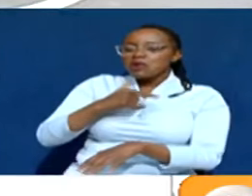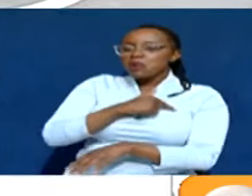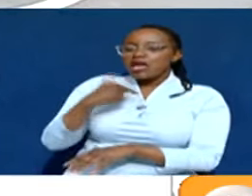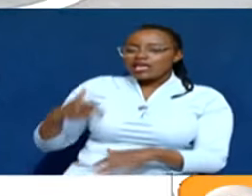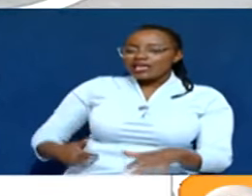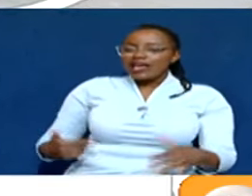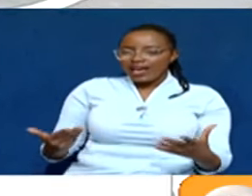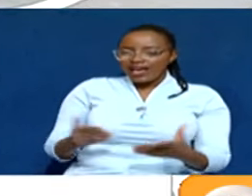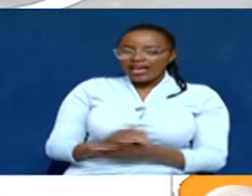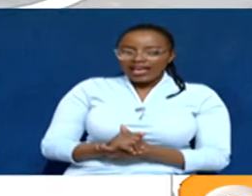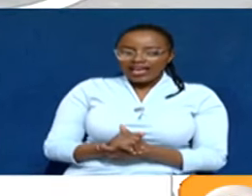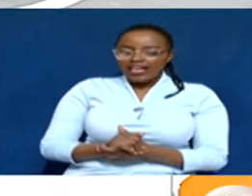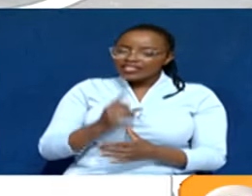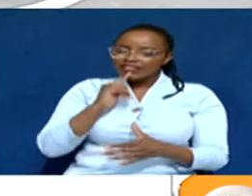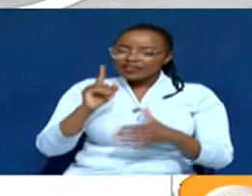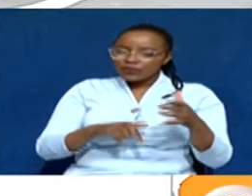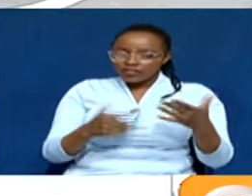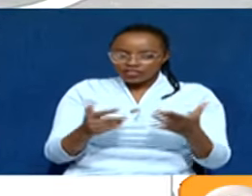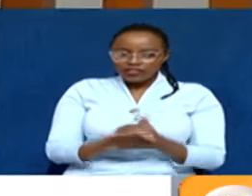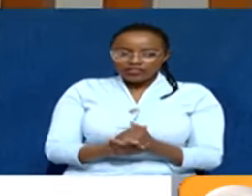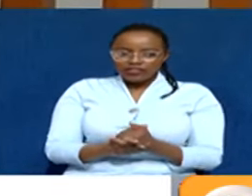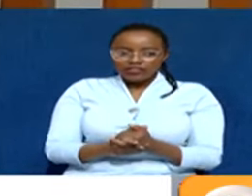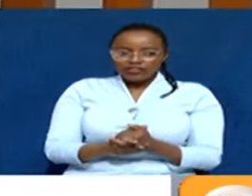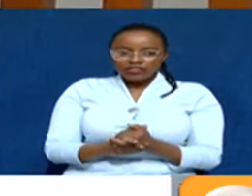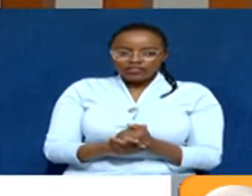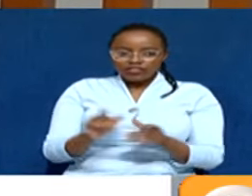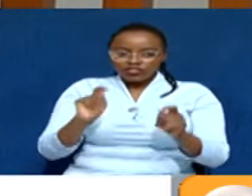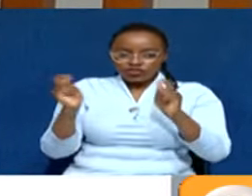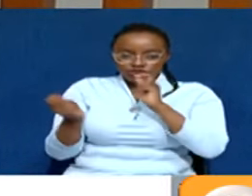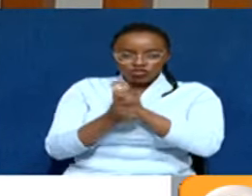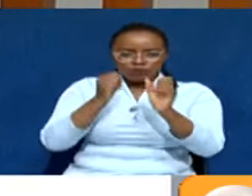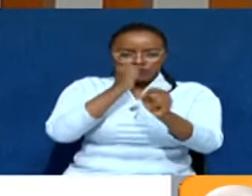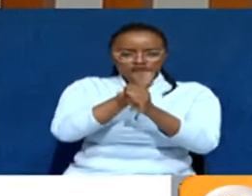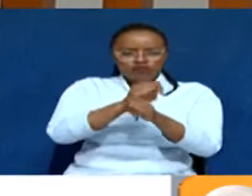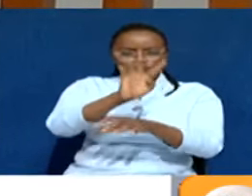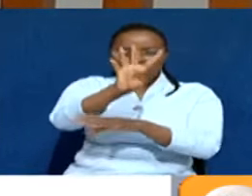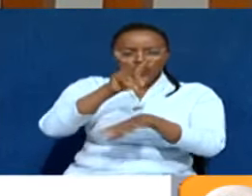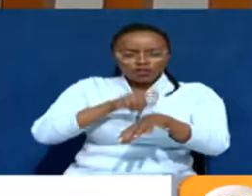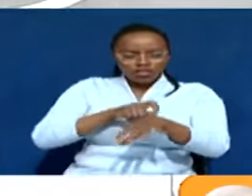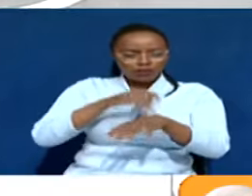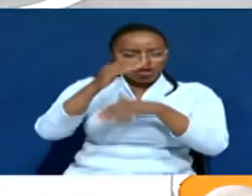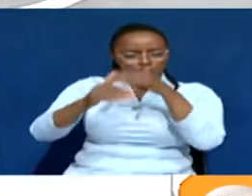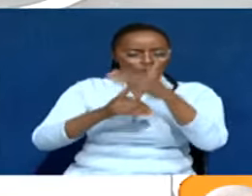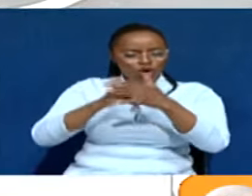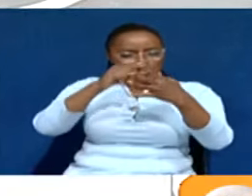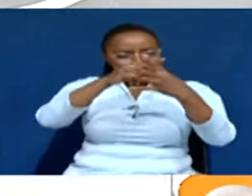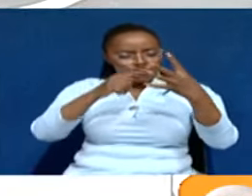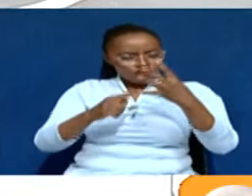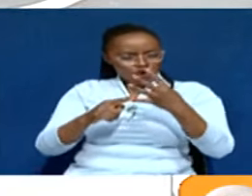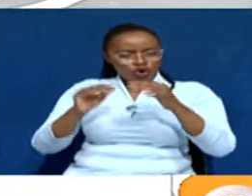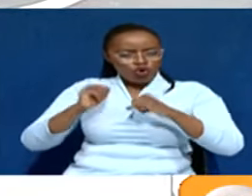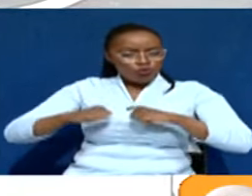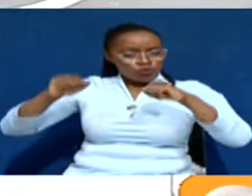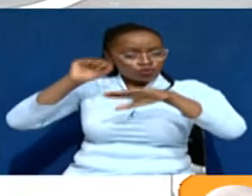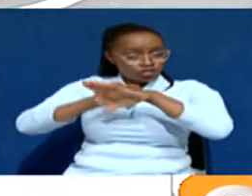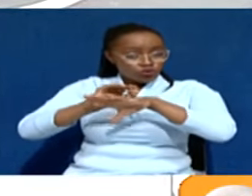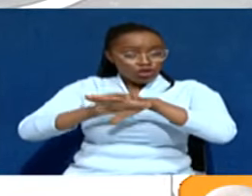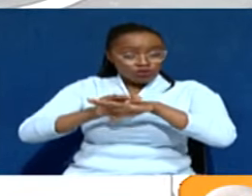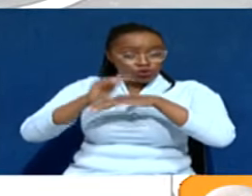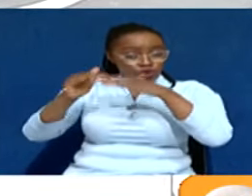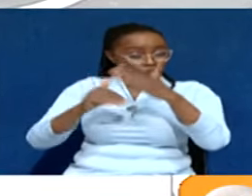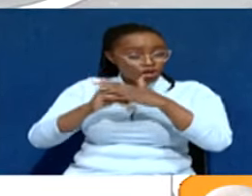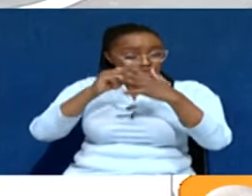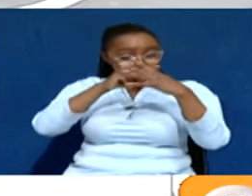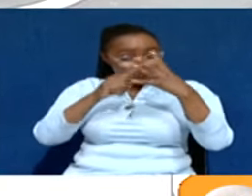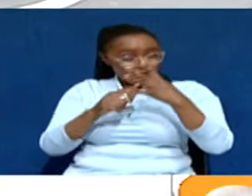Jeff. Yeah. You were saying? So what I was saying... You changed jobs four times. And all four employers were good to you? Were good to me. All of